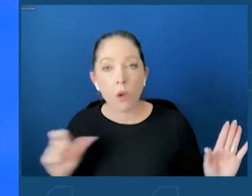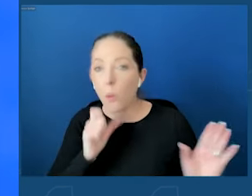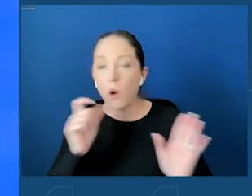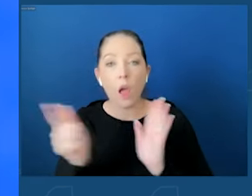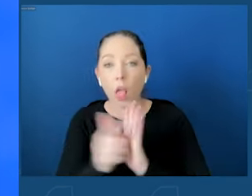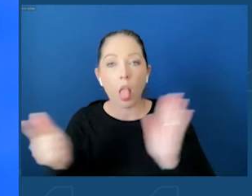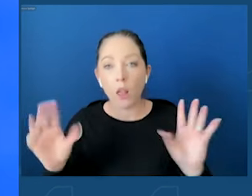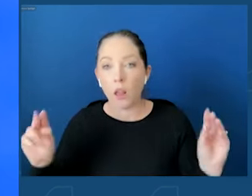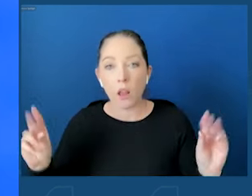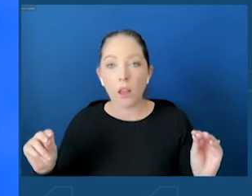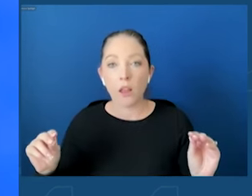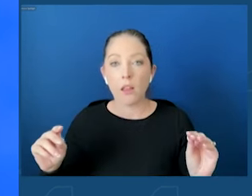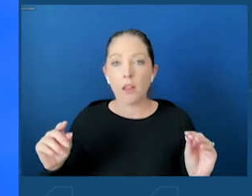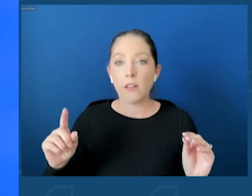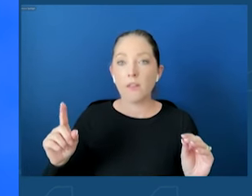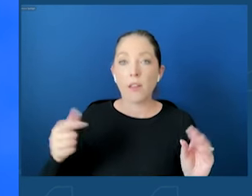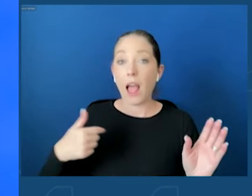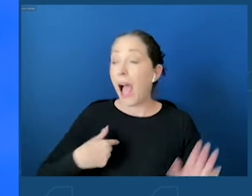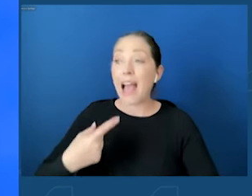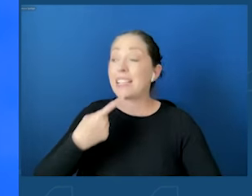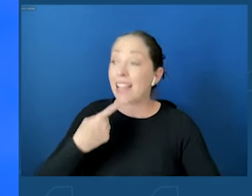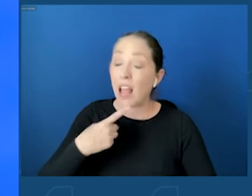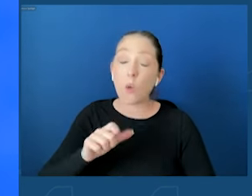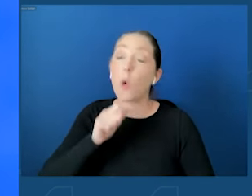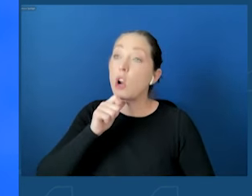up, I'm going to say, I said we're not going after free speech.